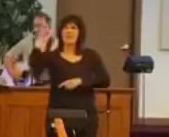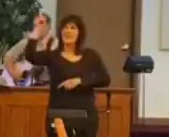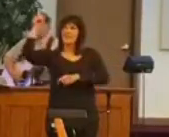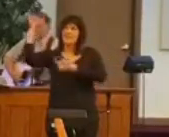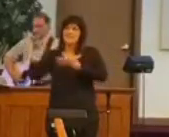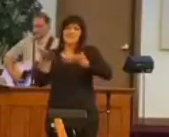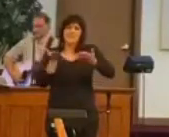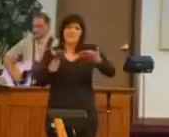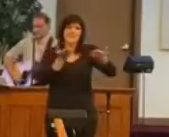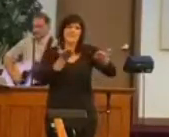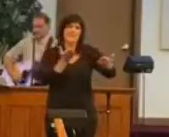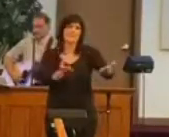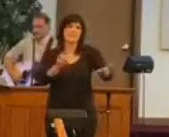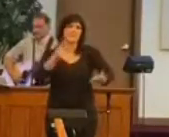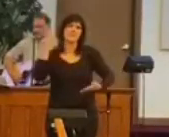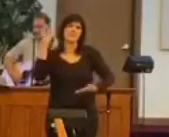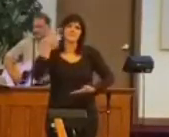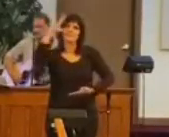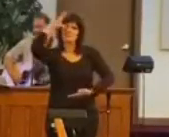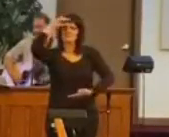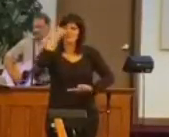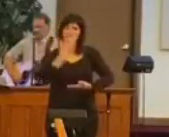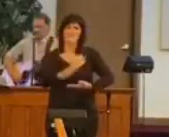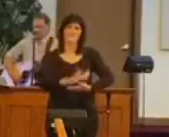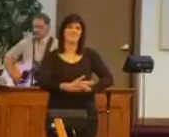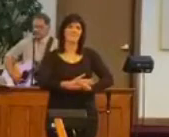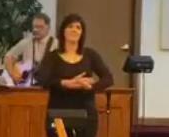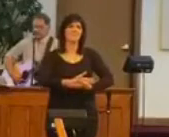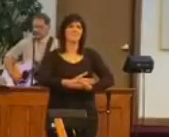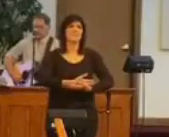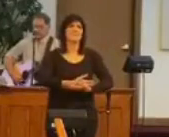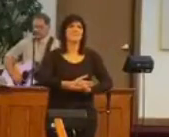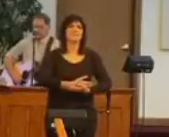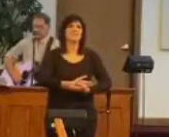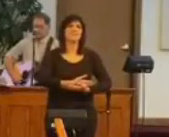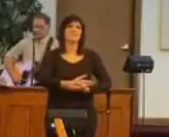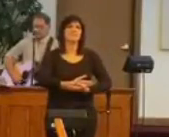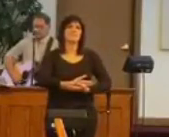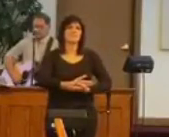that he should give his only son